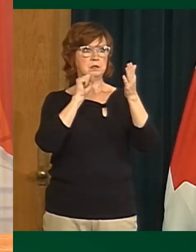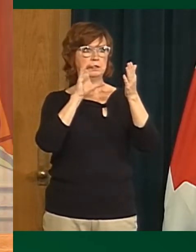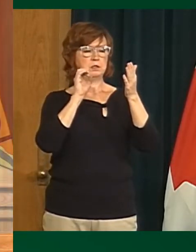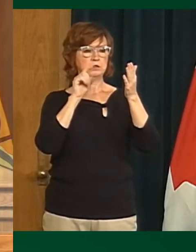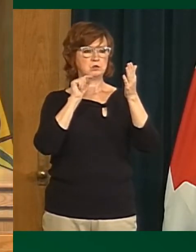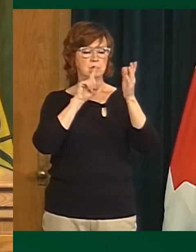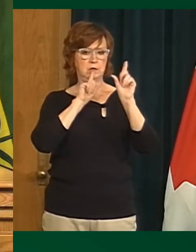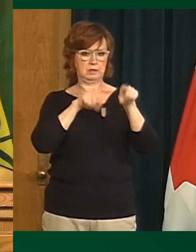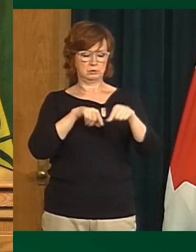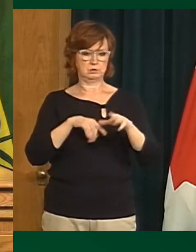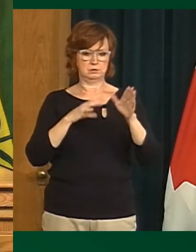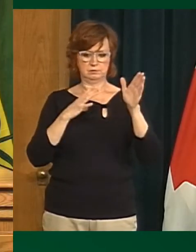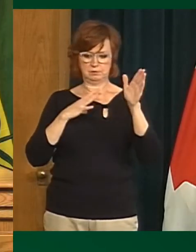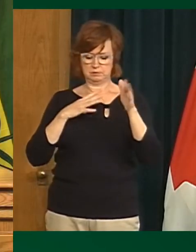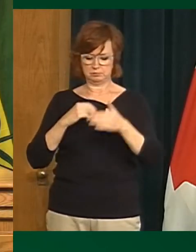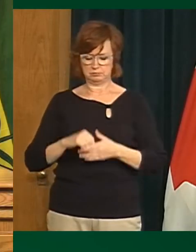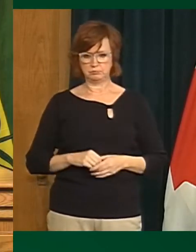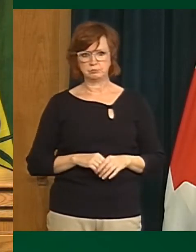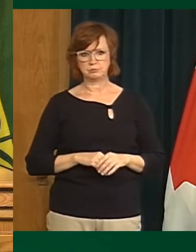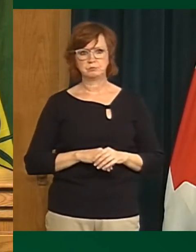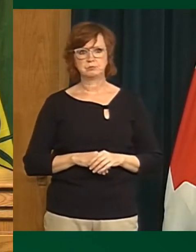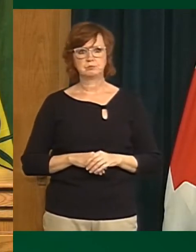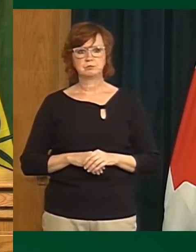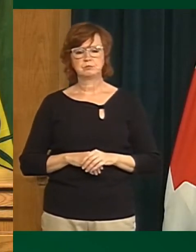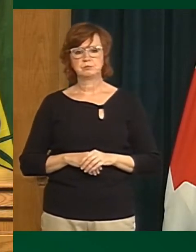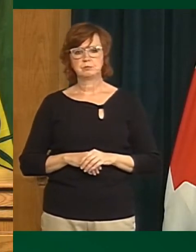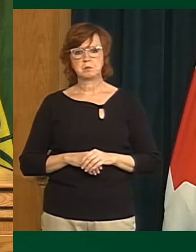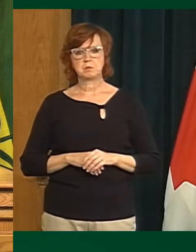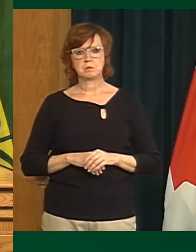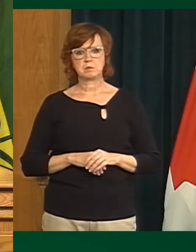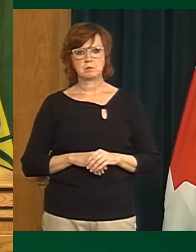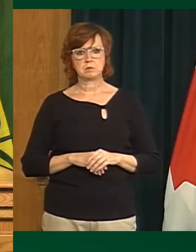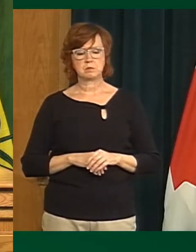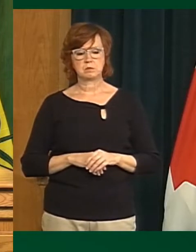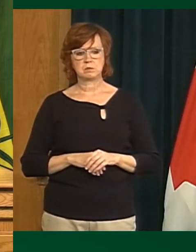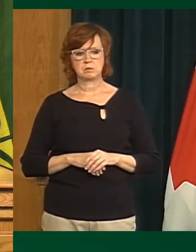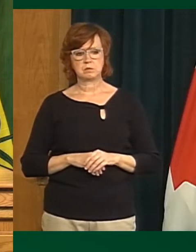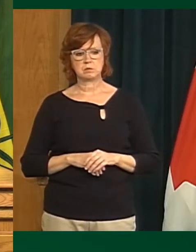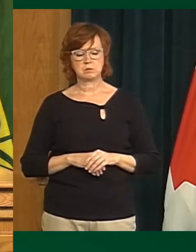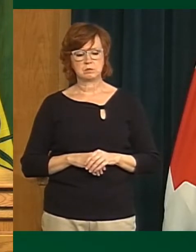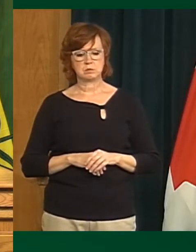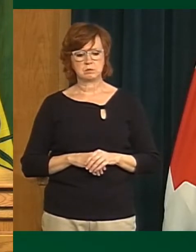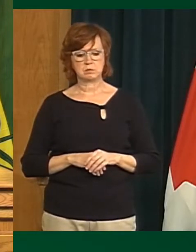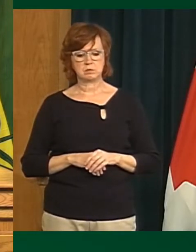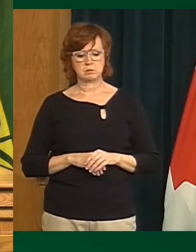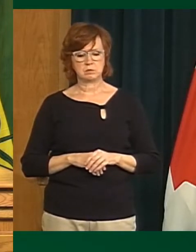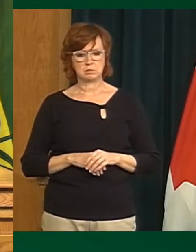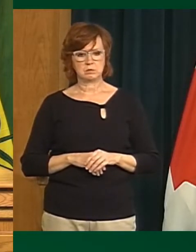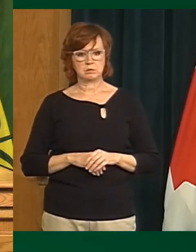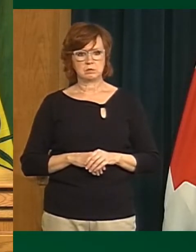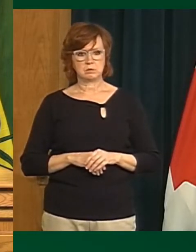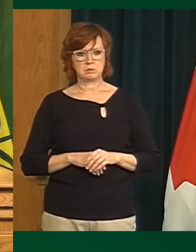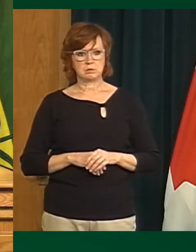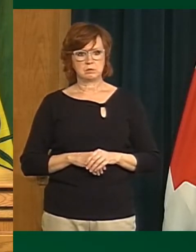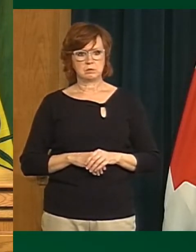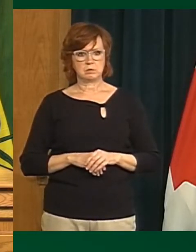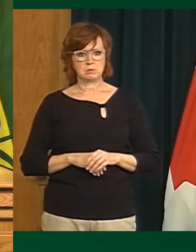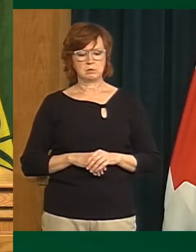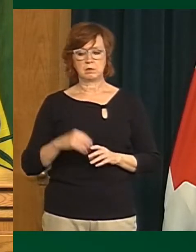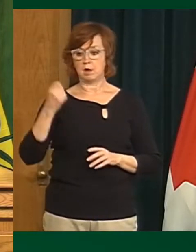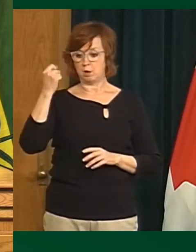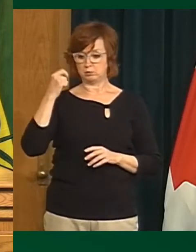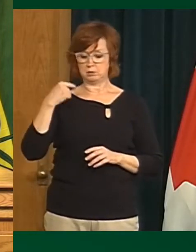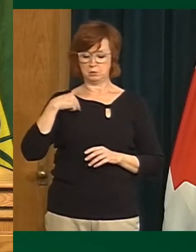question. So with respect to the news release, which talks about some of the history behind these facilities with respect to